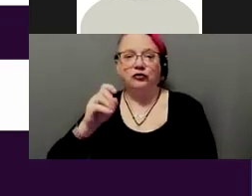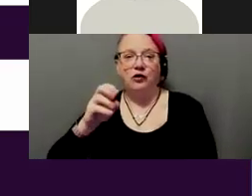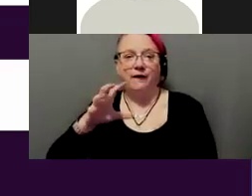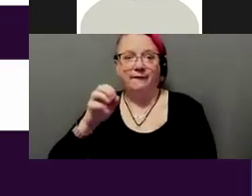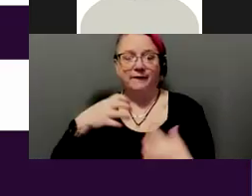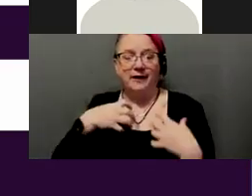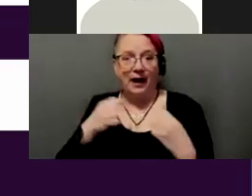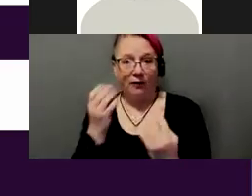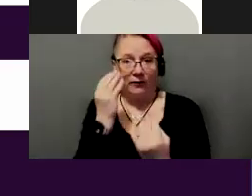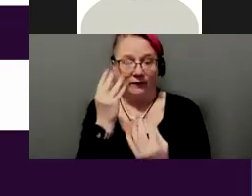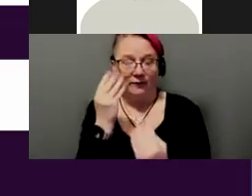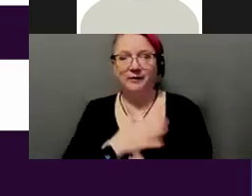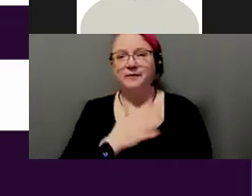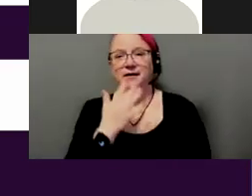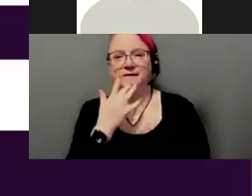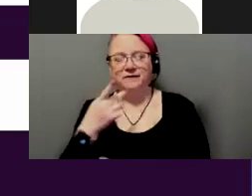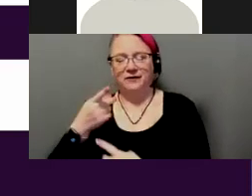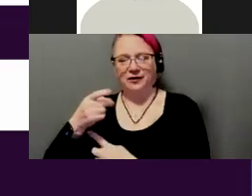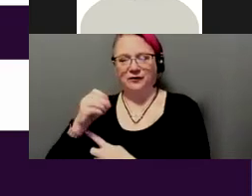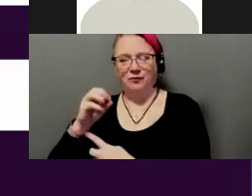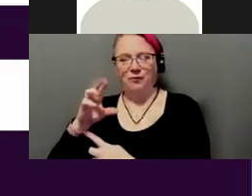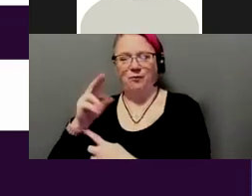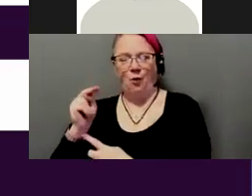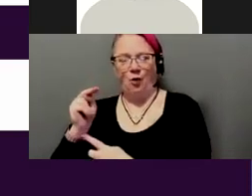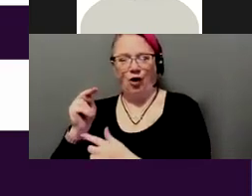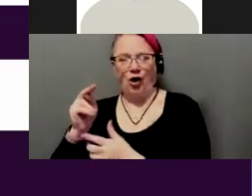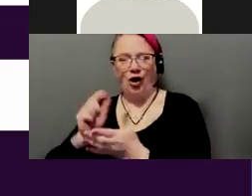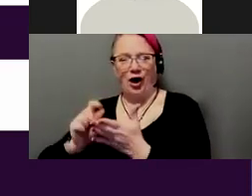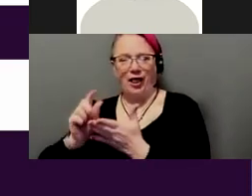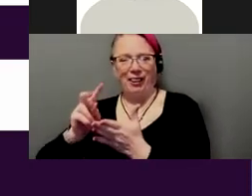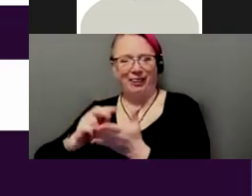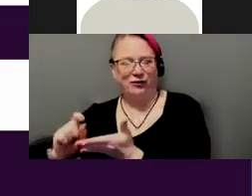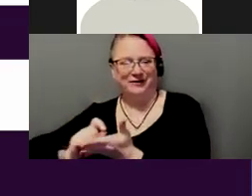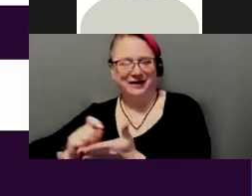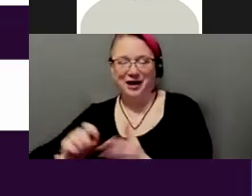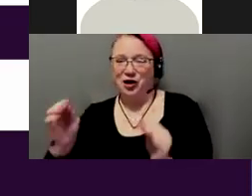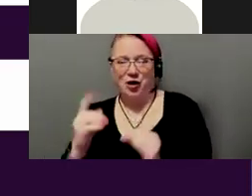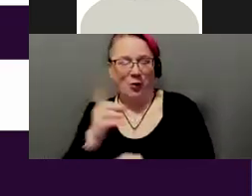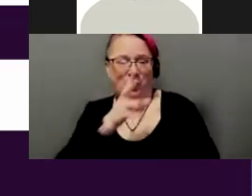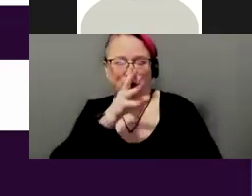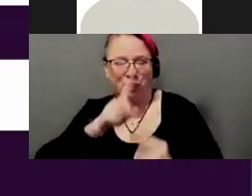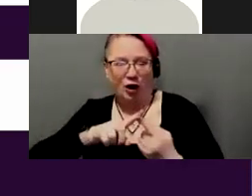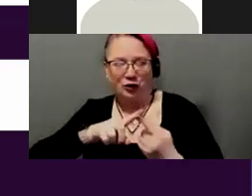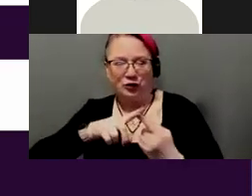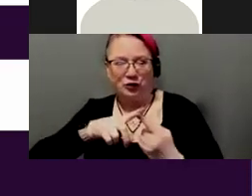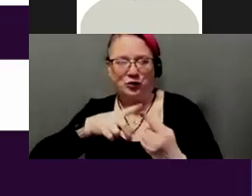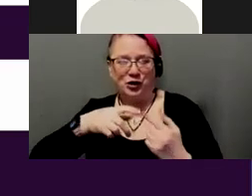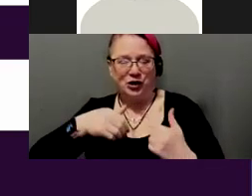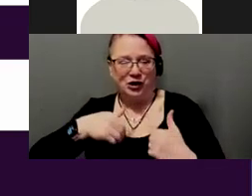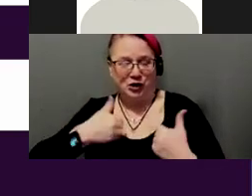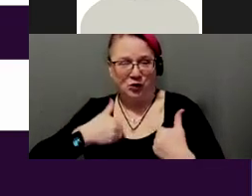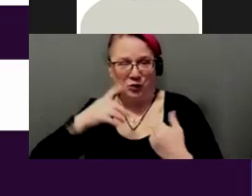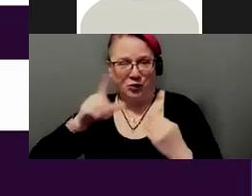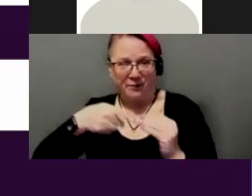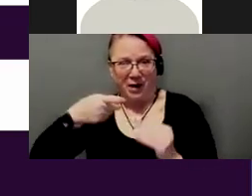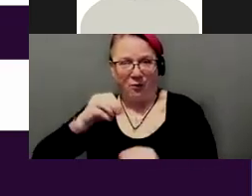personal favorite within it is porn literacy. No one wants to talk to youth about porn, really, but youth want to learn about sex, and